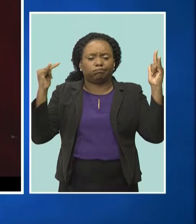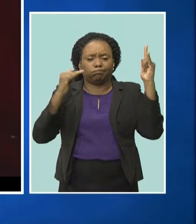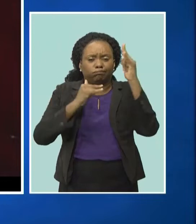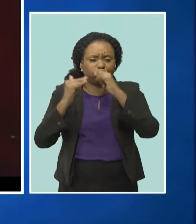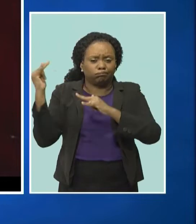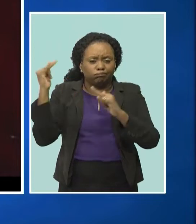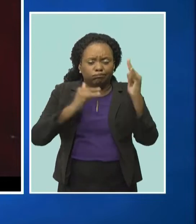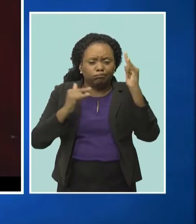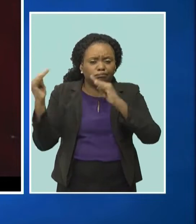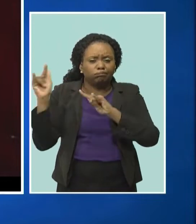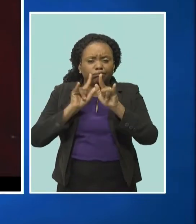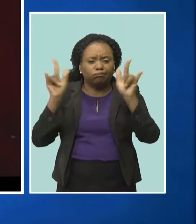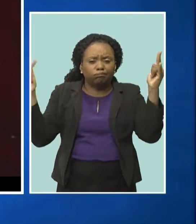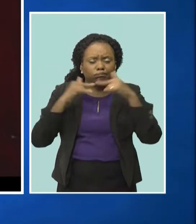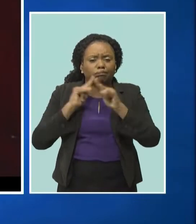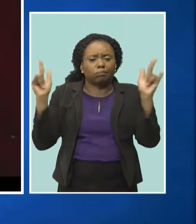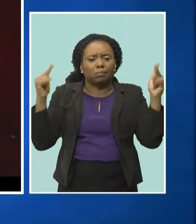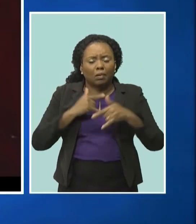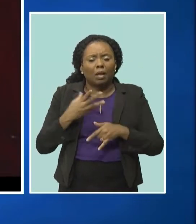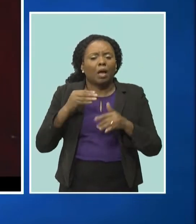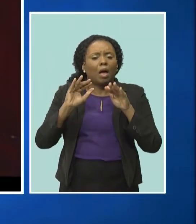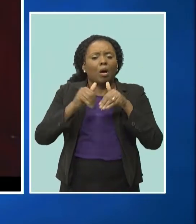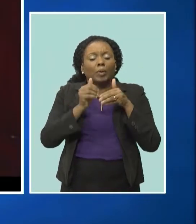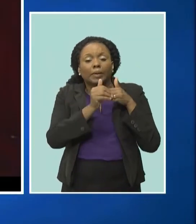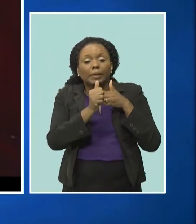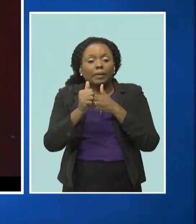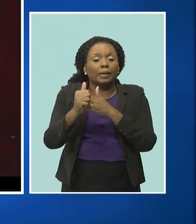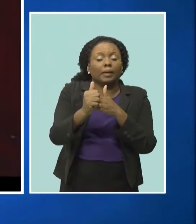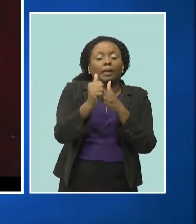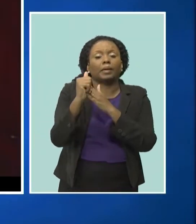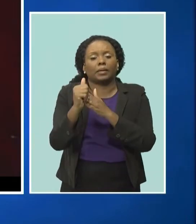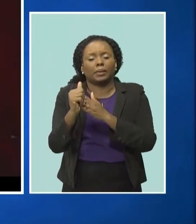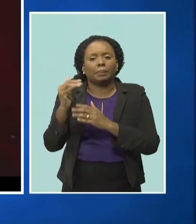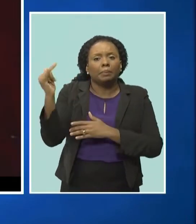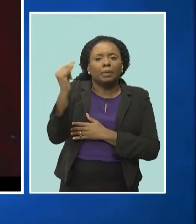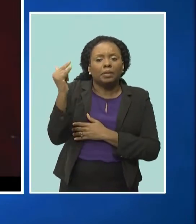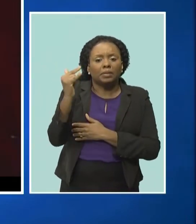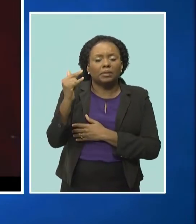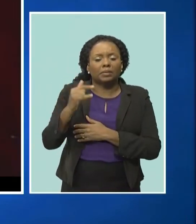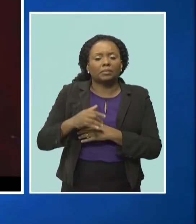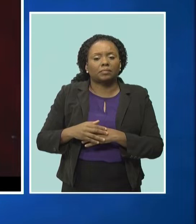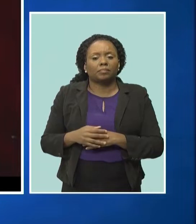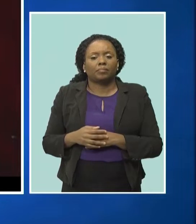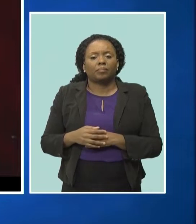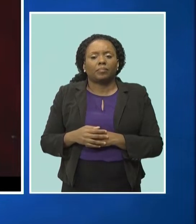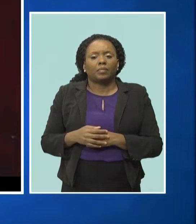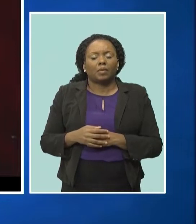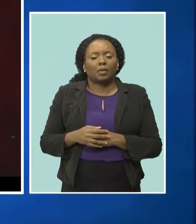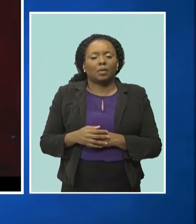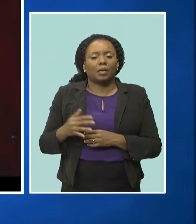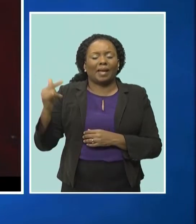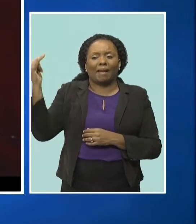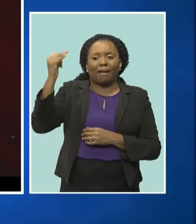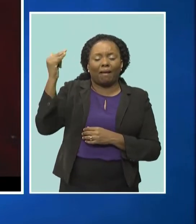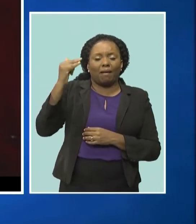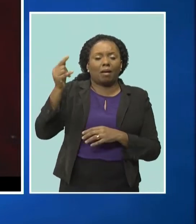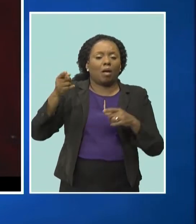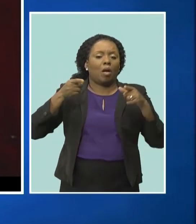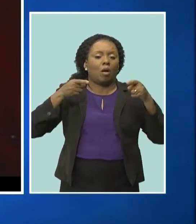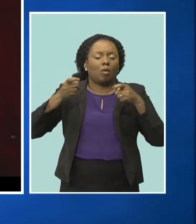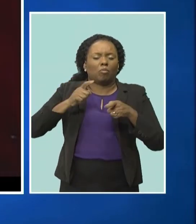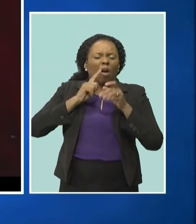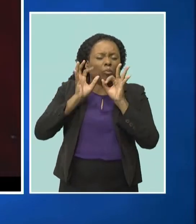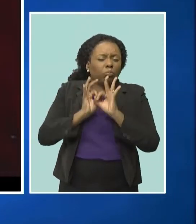and the guidance of planes into a country, air traffic control becomes critical.